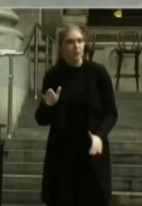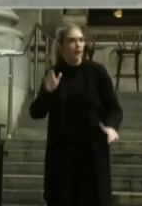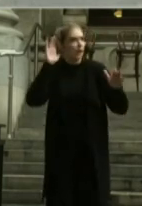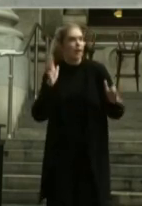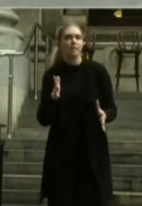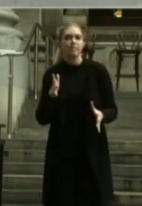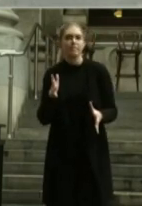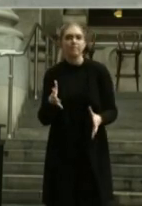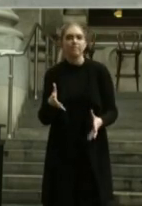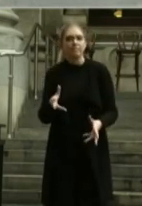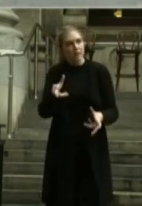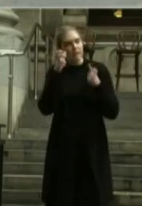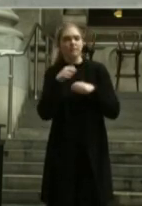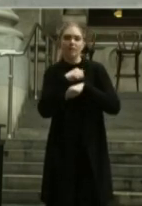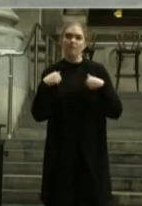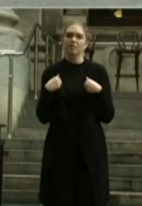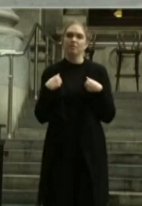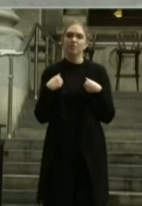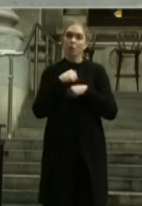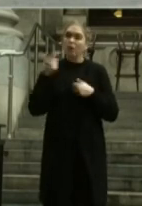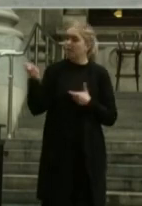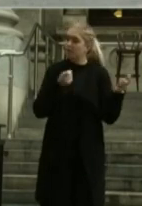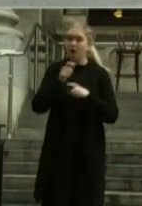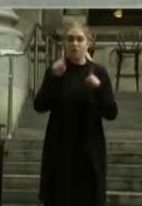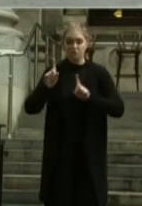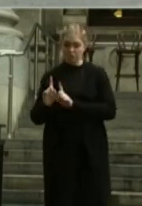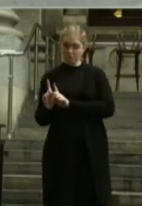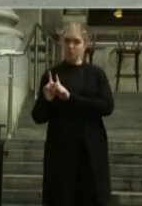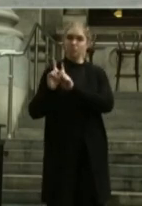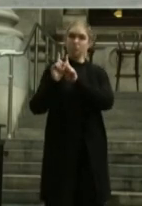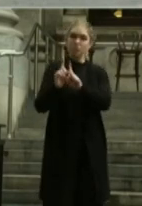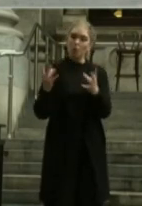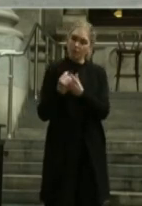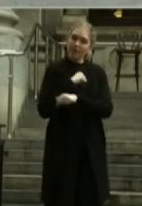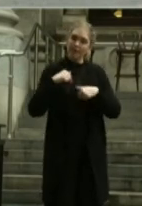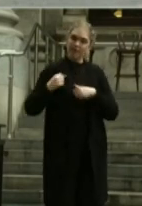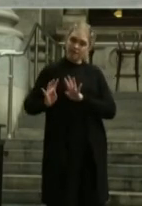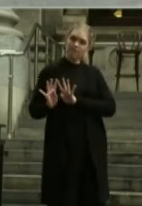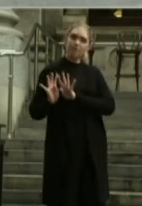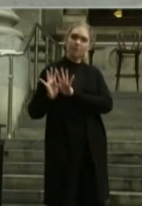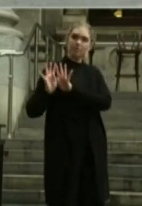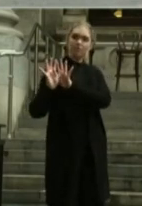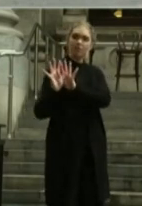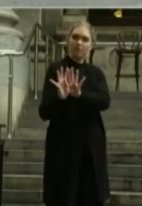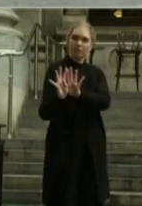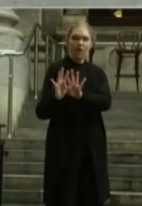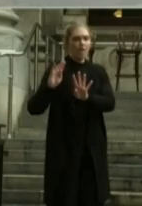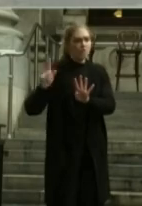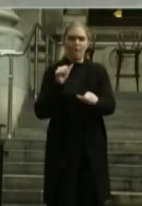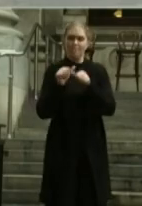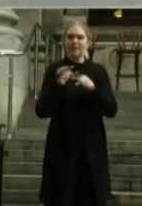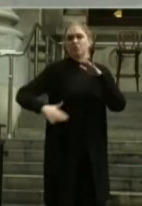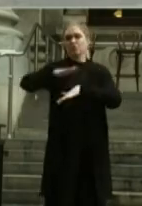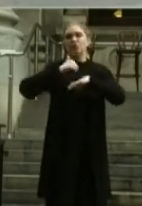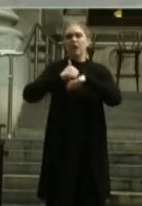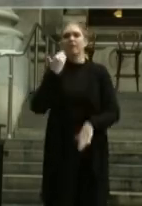across this vast country. We invite you to walk with us in a movement of the Australian people for a better